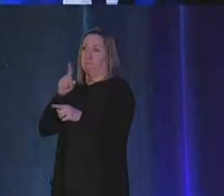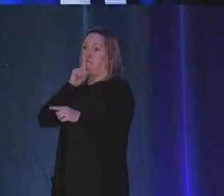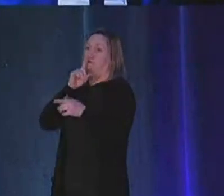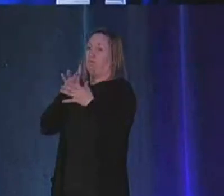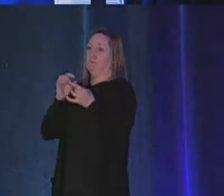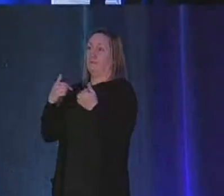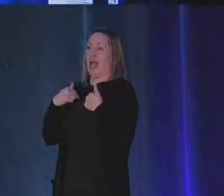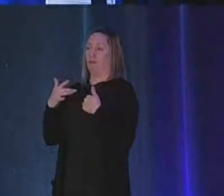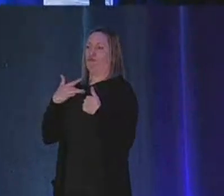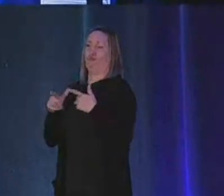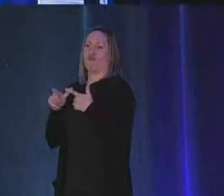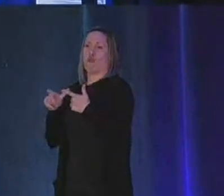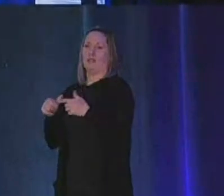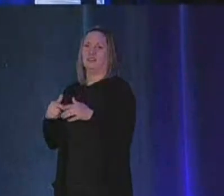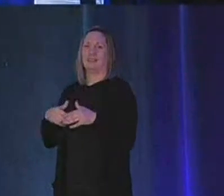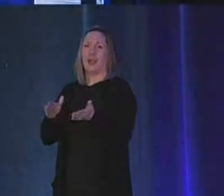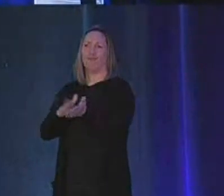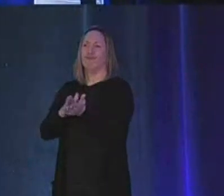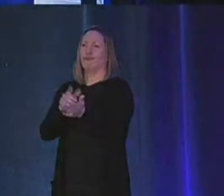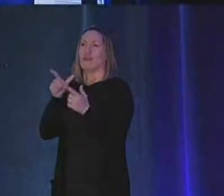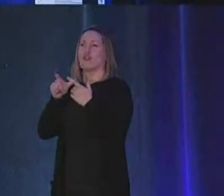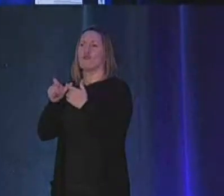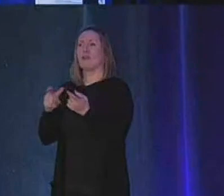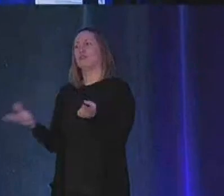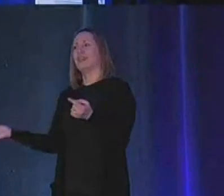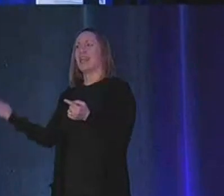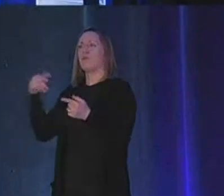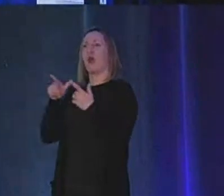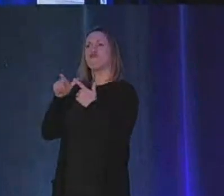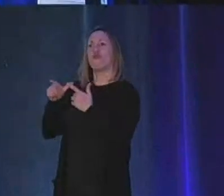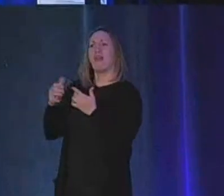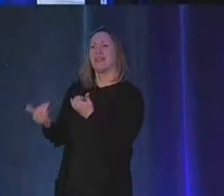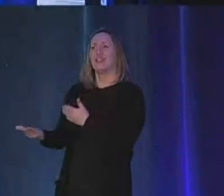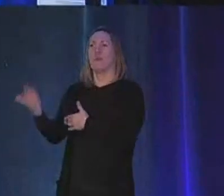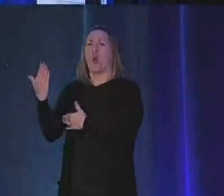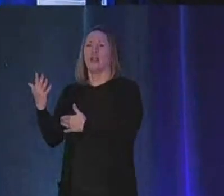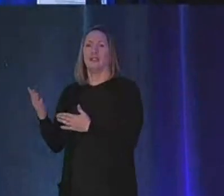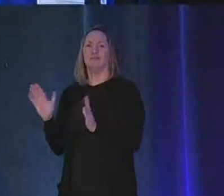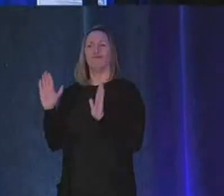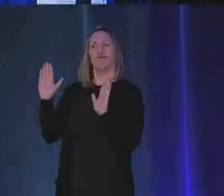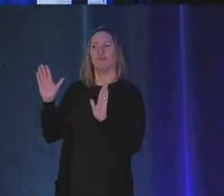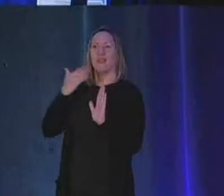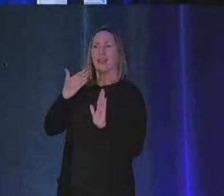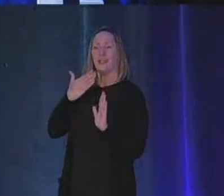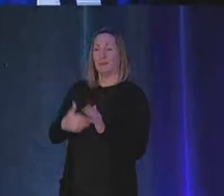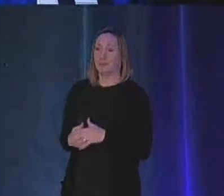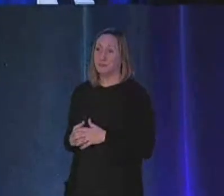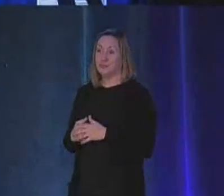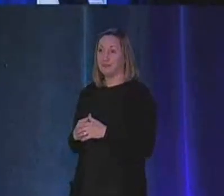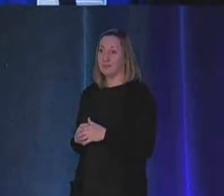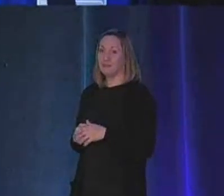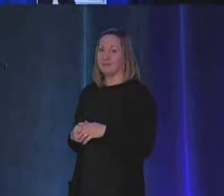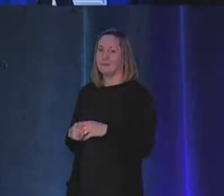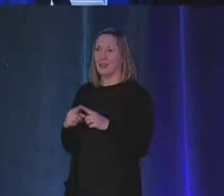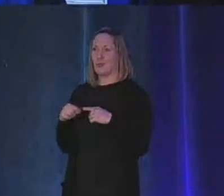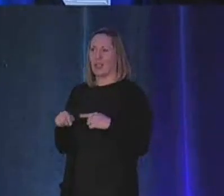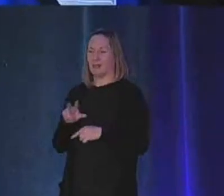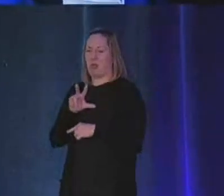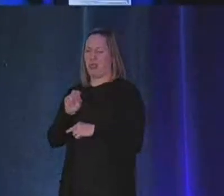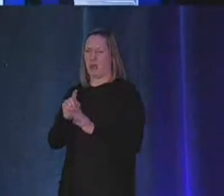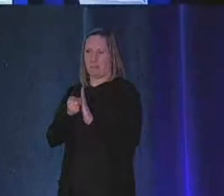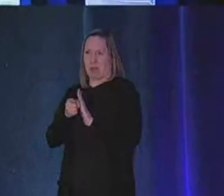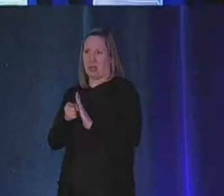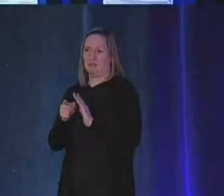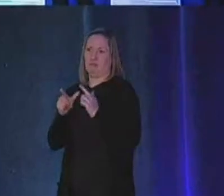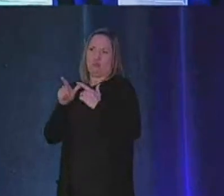a runner. Shout outs to the runners who came with me this morning. If you're in the room, big up, thank you. Ran a little 30-minute. It was